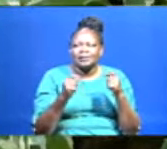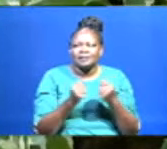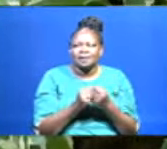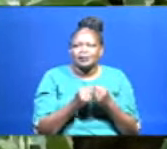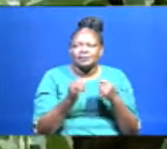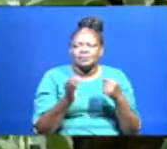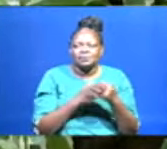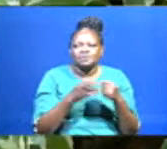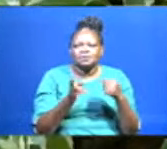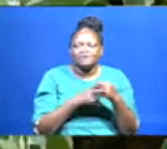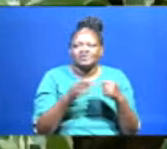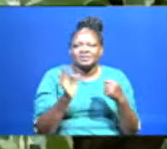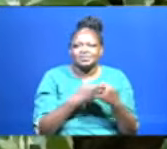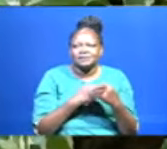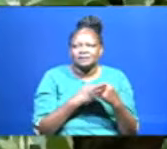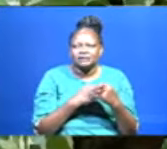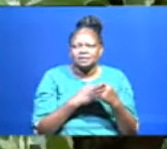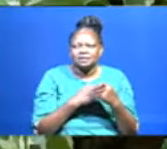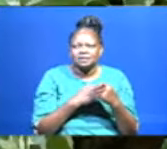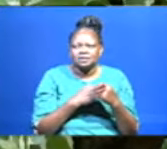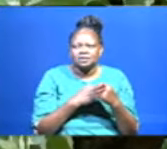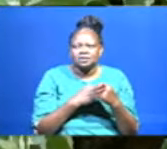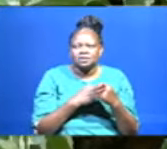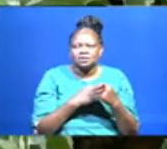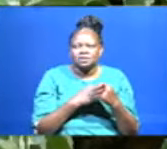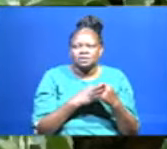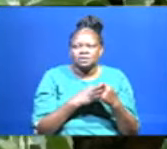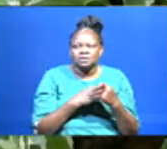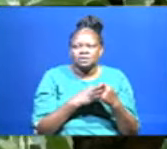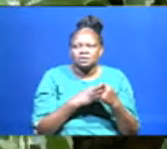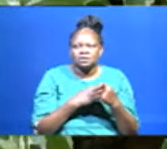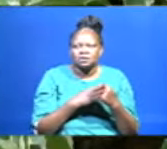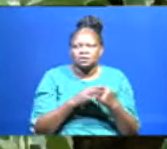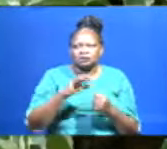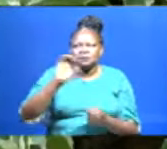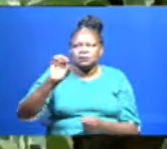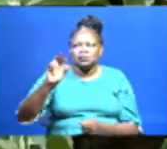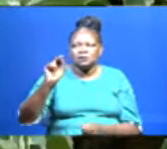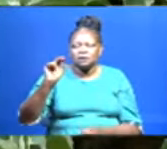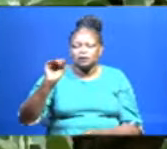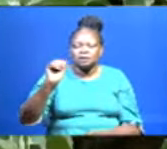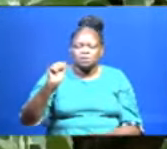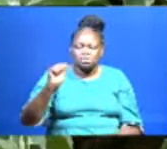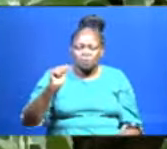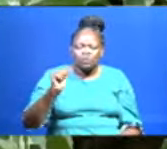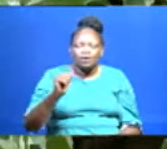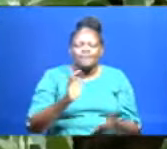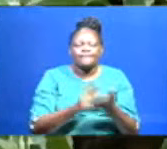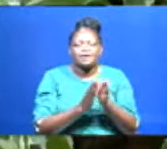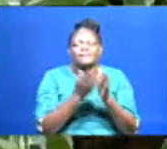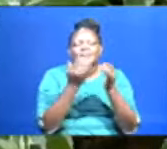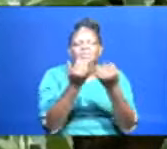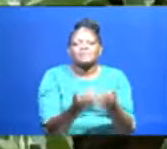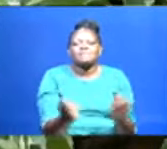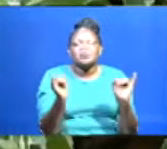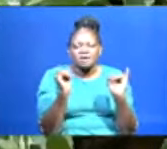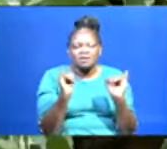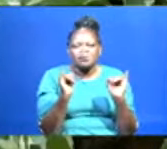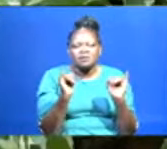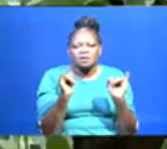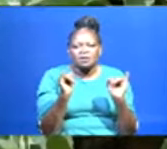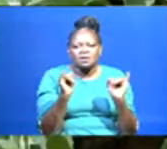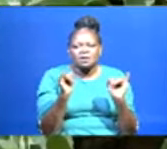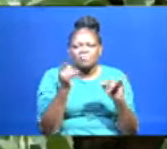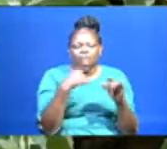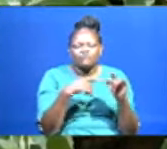1978, that country, Eritrea, was given independence by the United Nations.